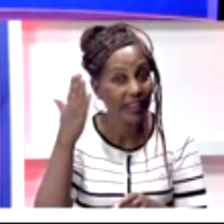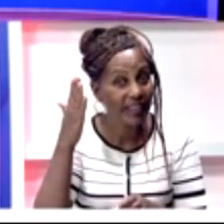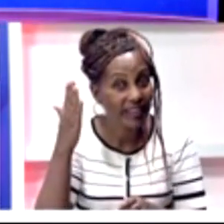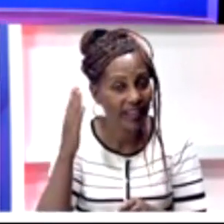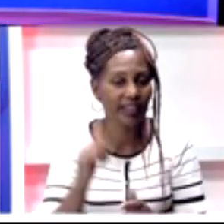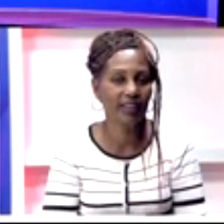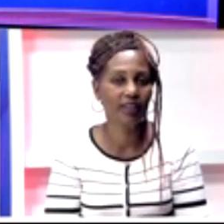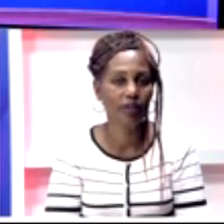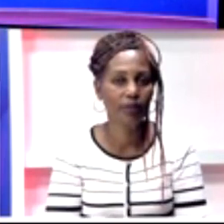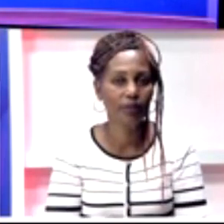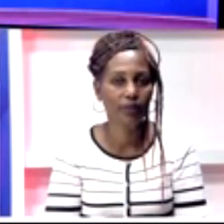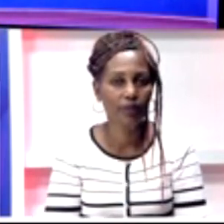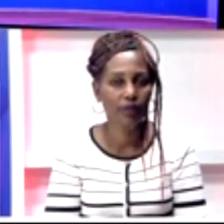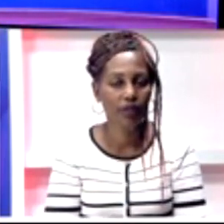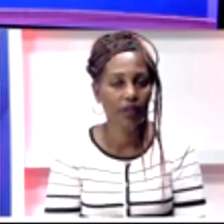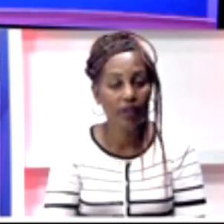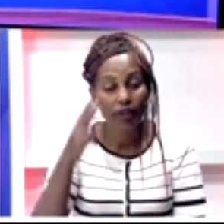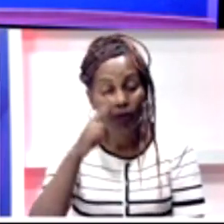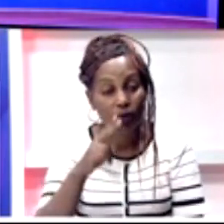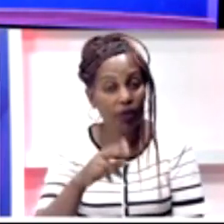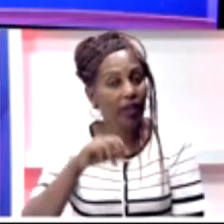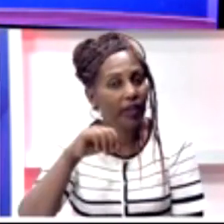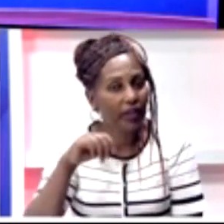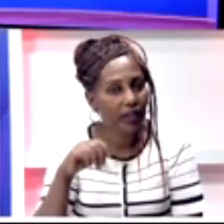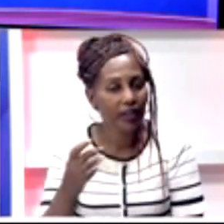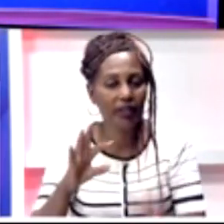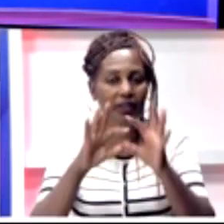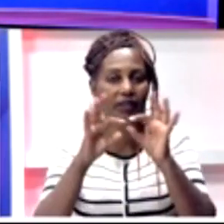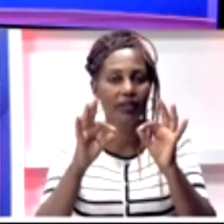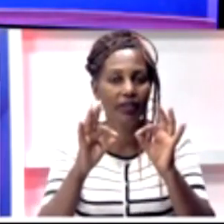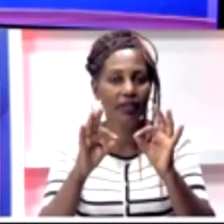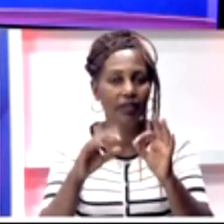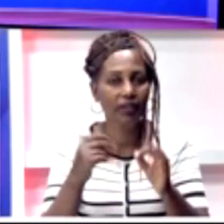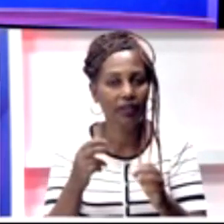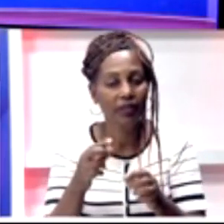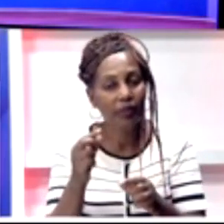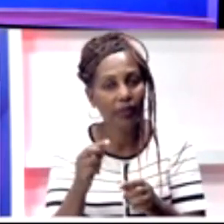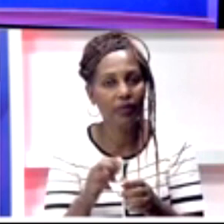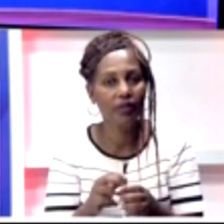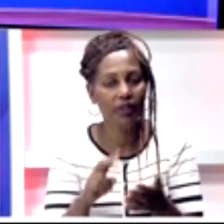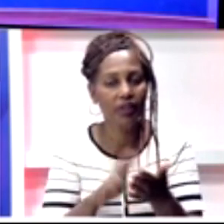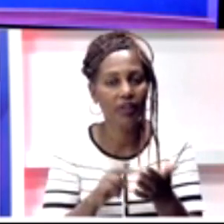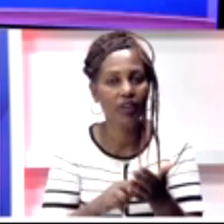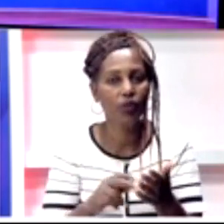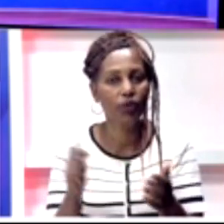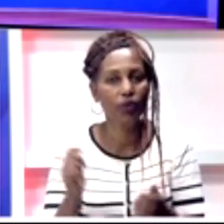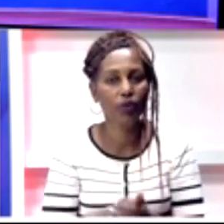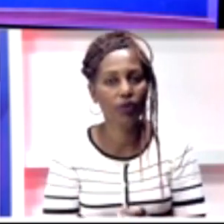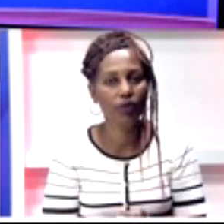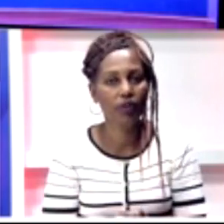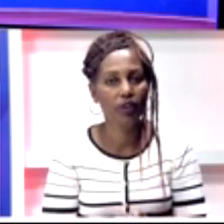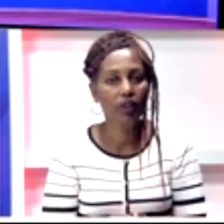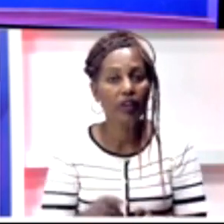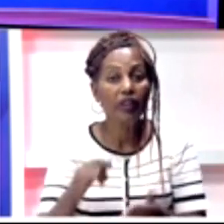Let's look at another situation or scenario, a small piece of story. It is cloudy this